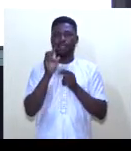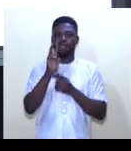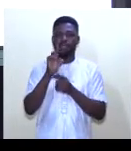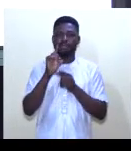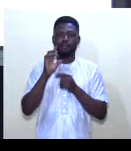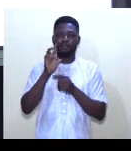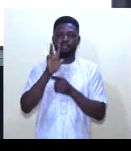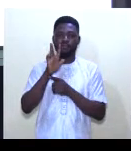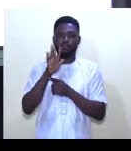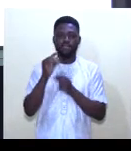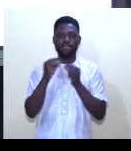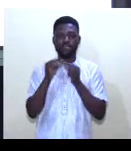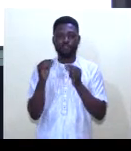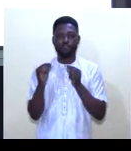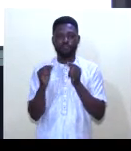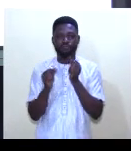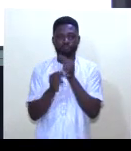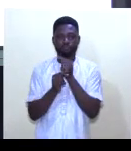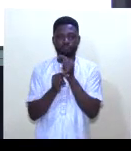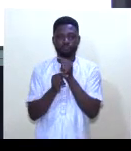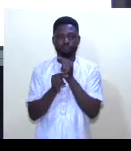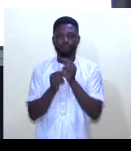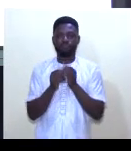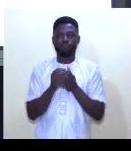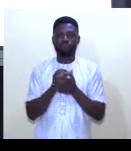why is it 35 degrees?